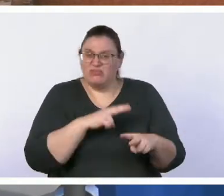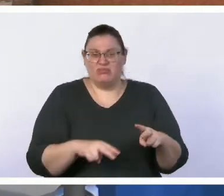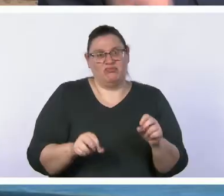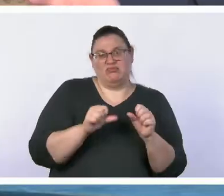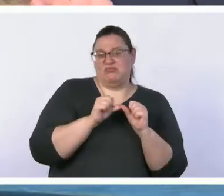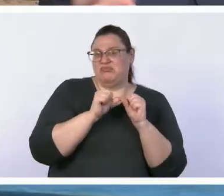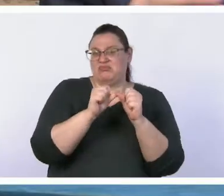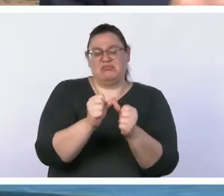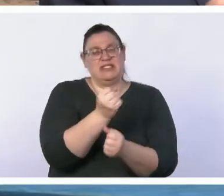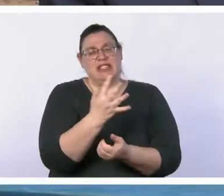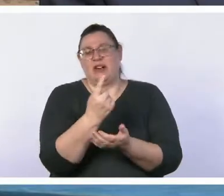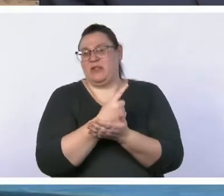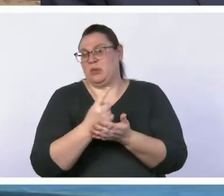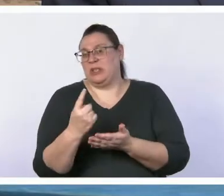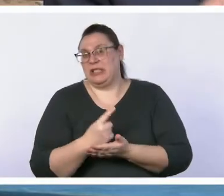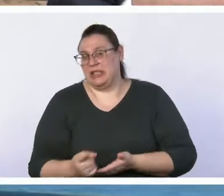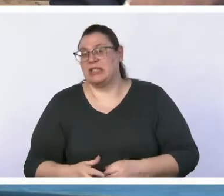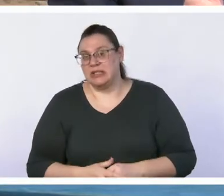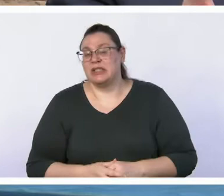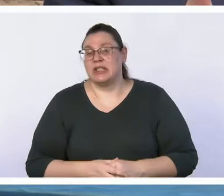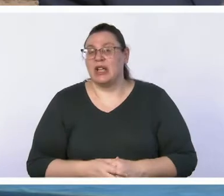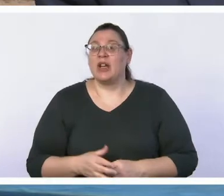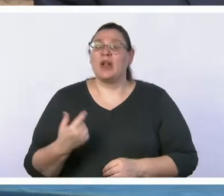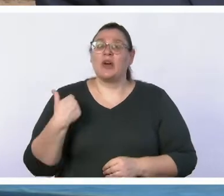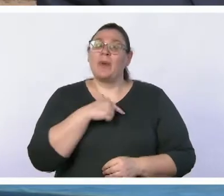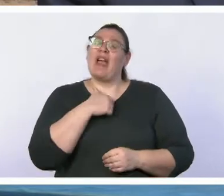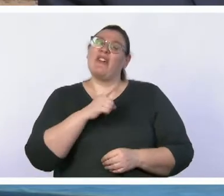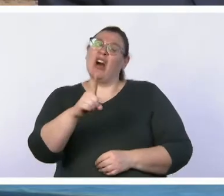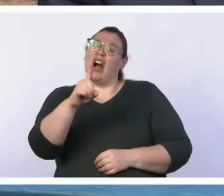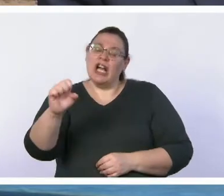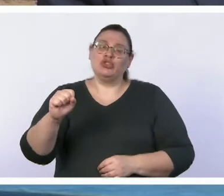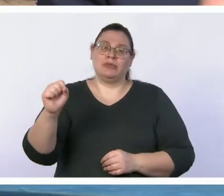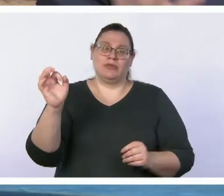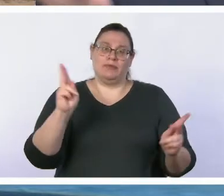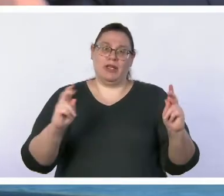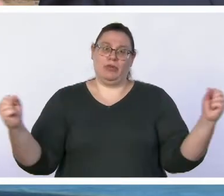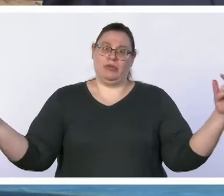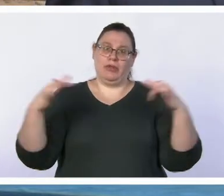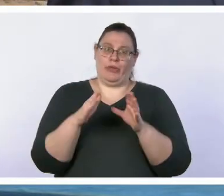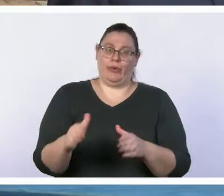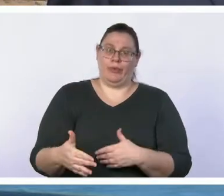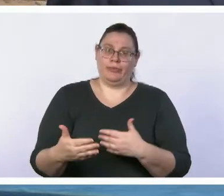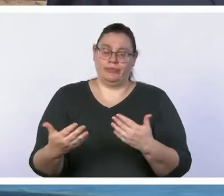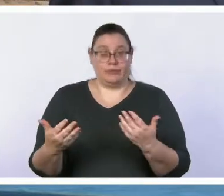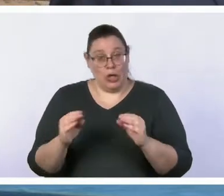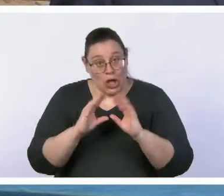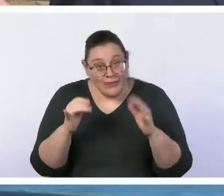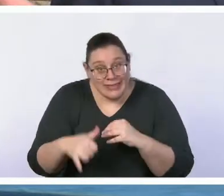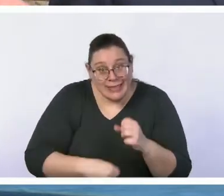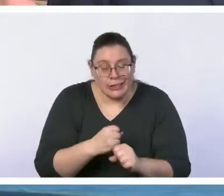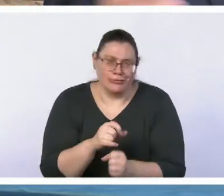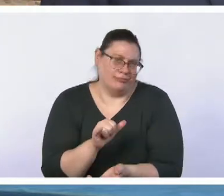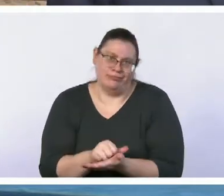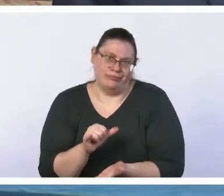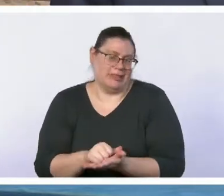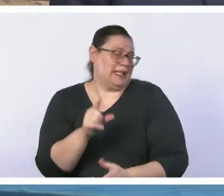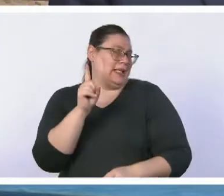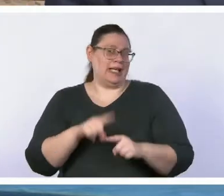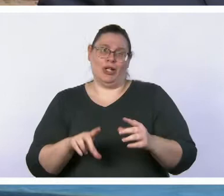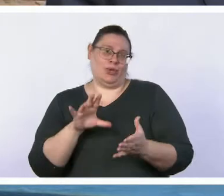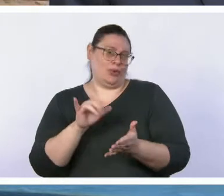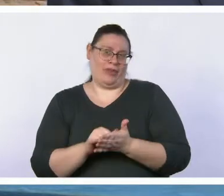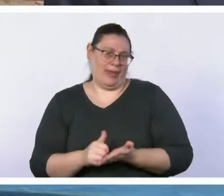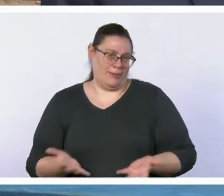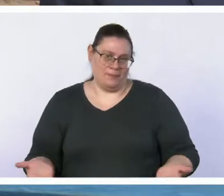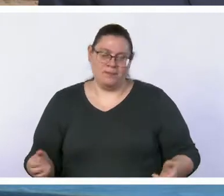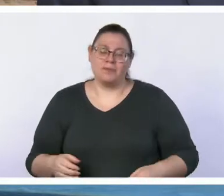of weeks, and we have literally hundreds of people in the room. Well, obviously we can't do that in this environment.